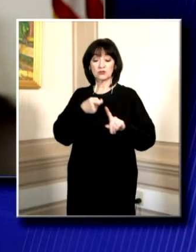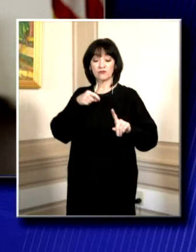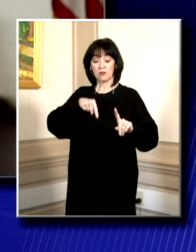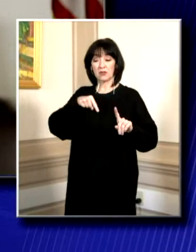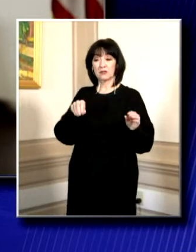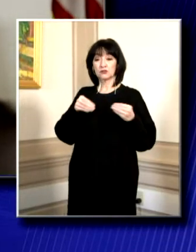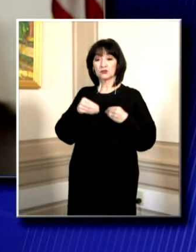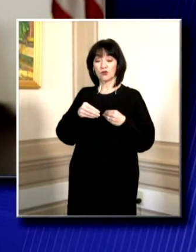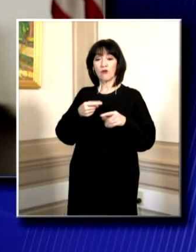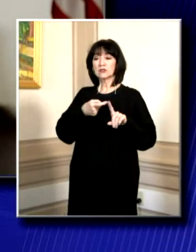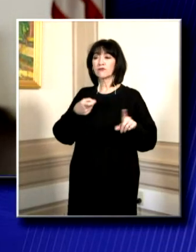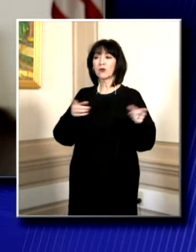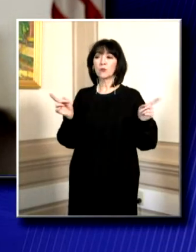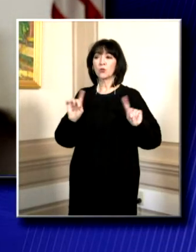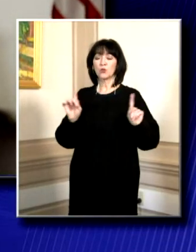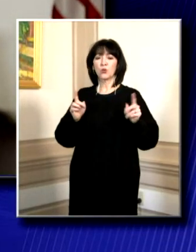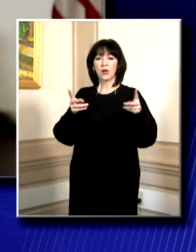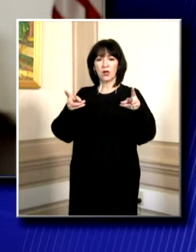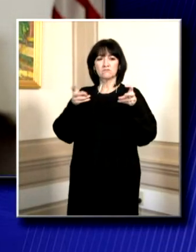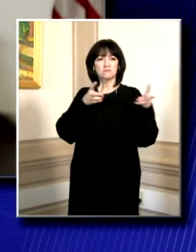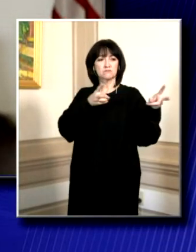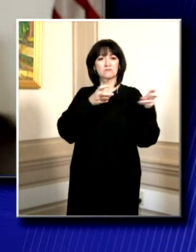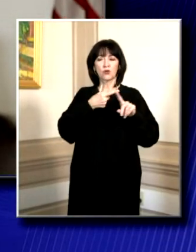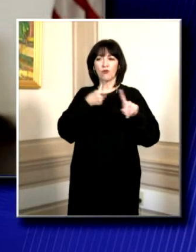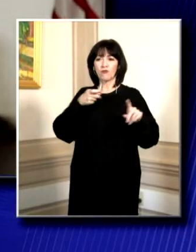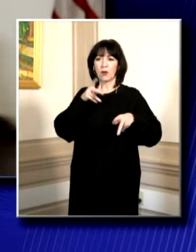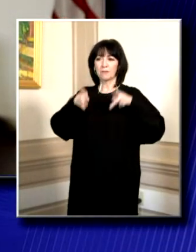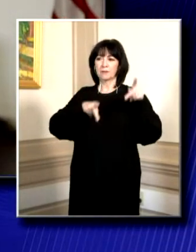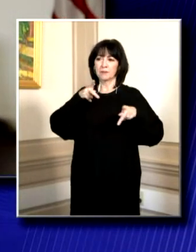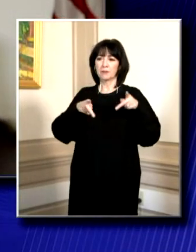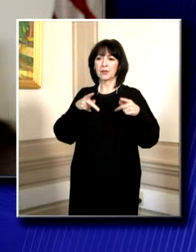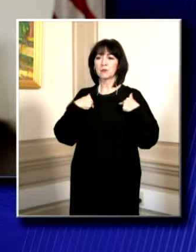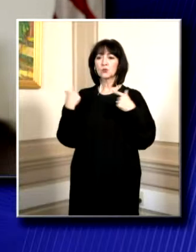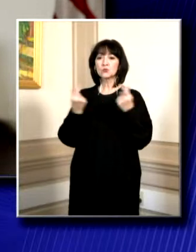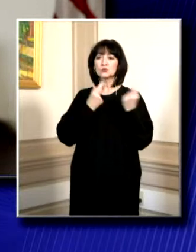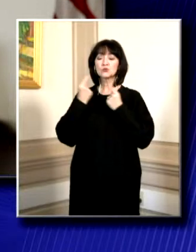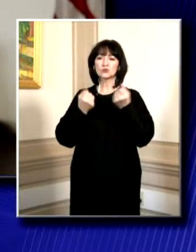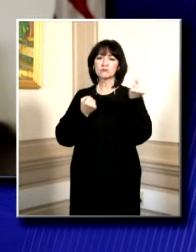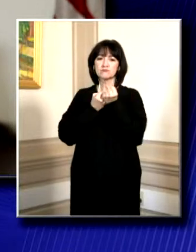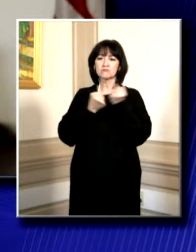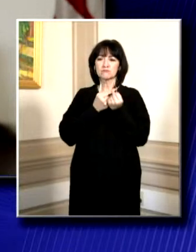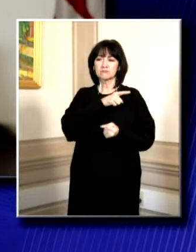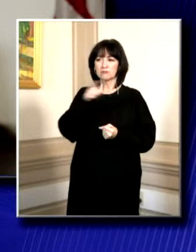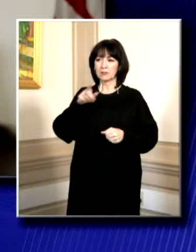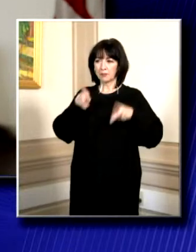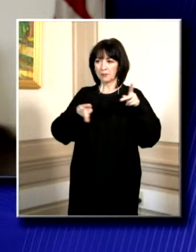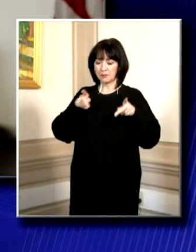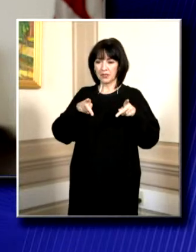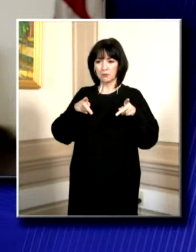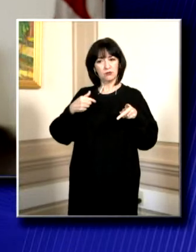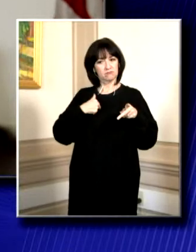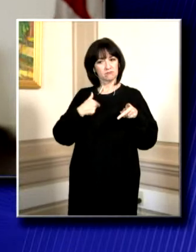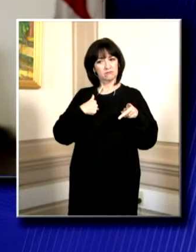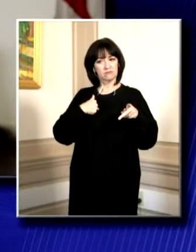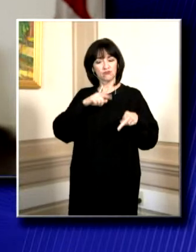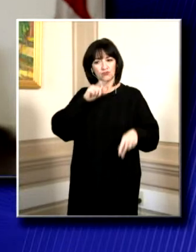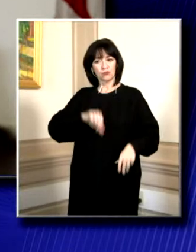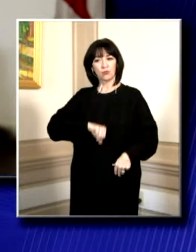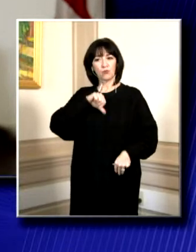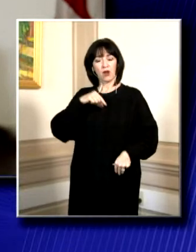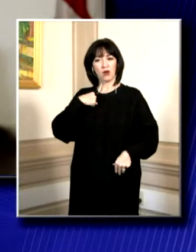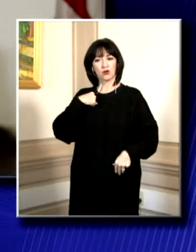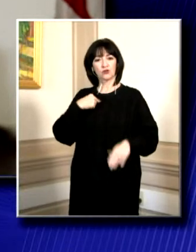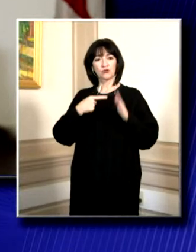the people flow from the people I am privileged to represent. I am privileged to represent. I further swear I